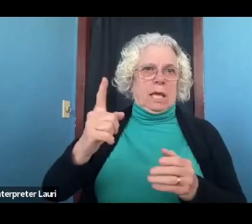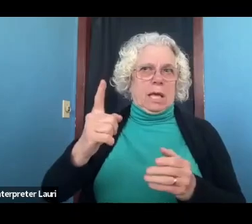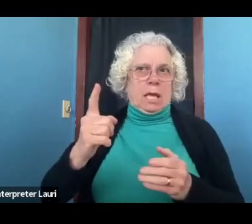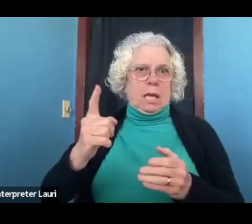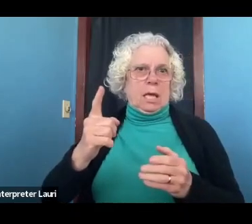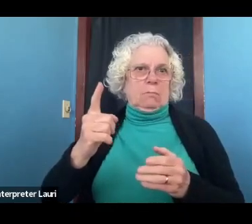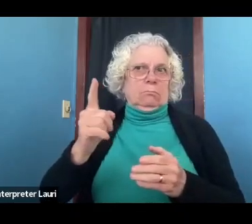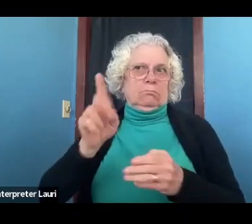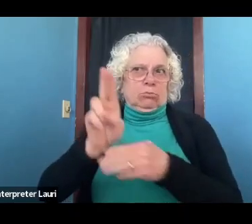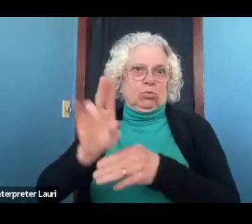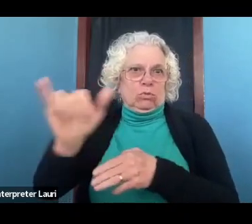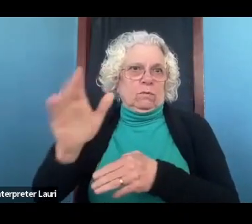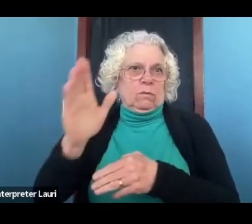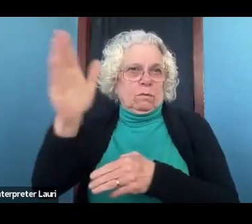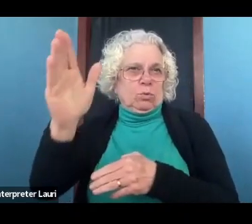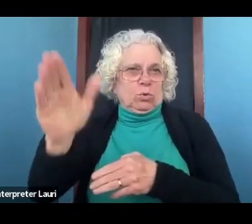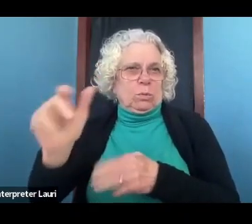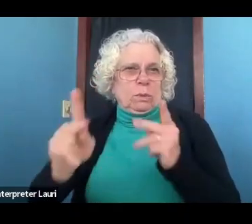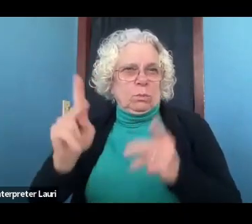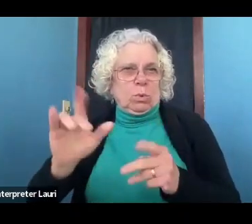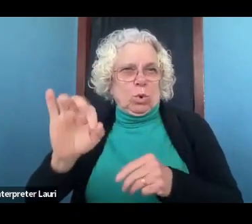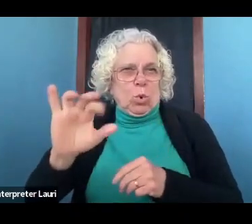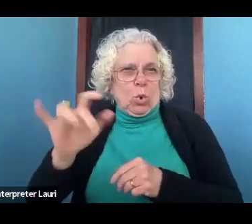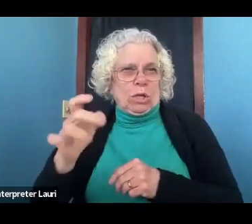information about that. And I